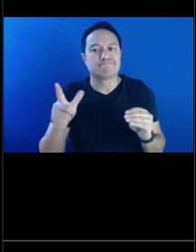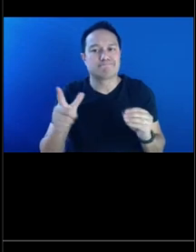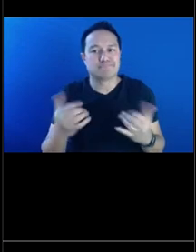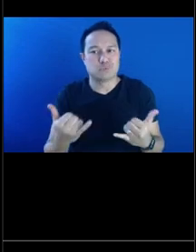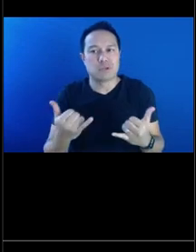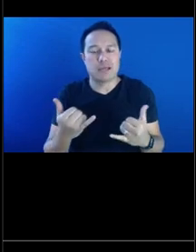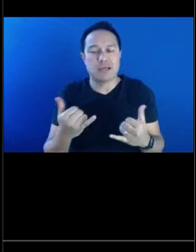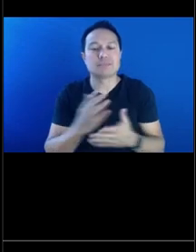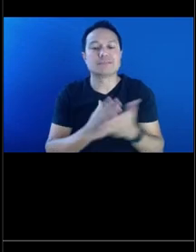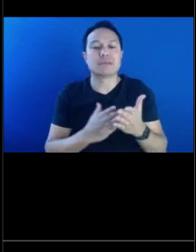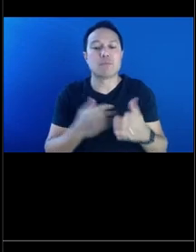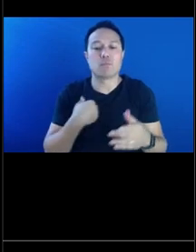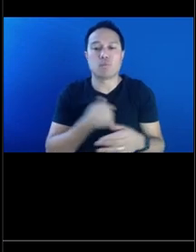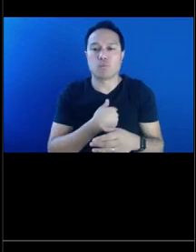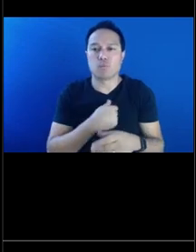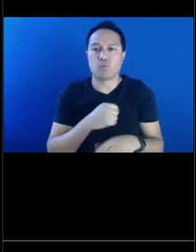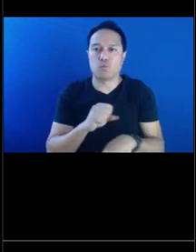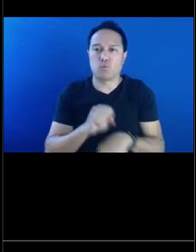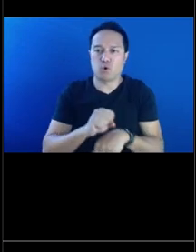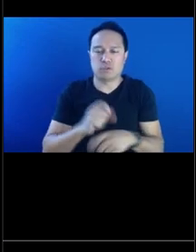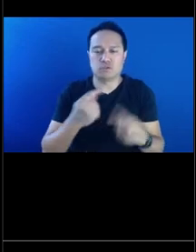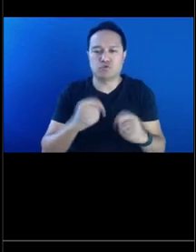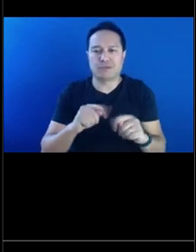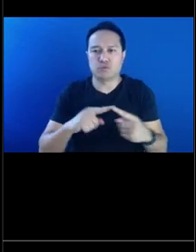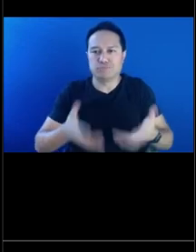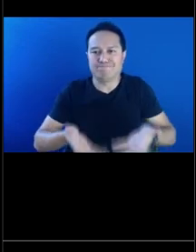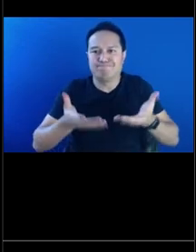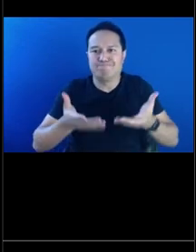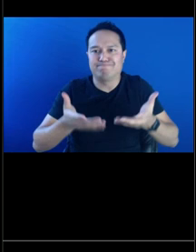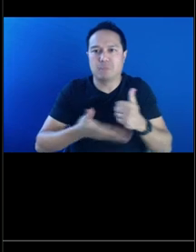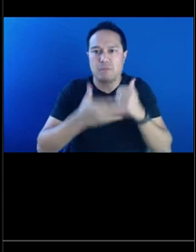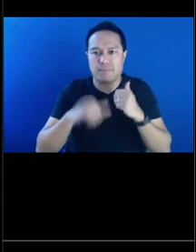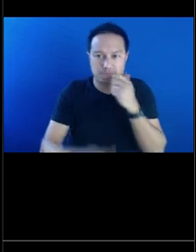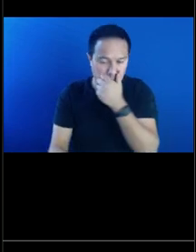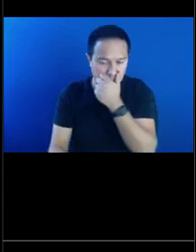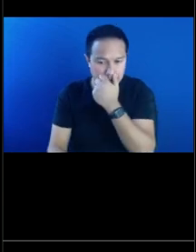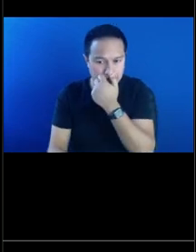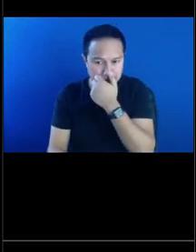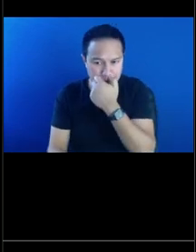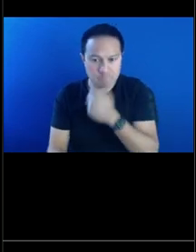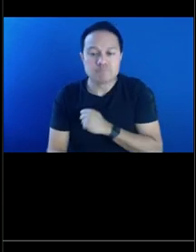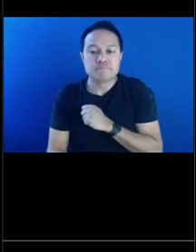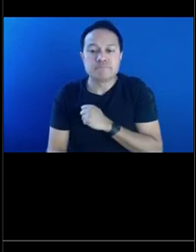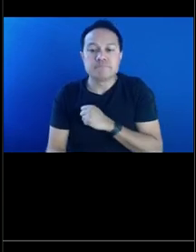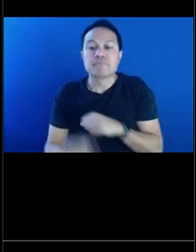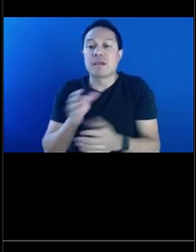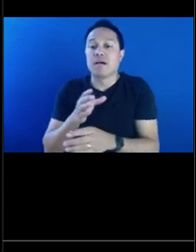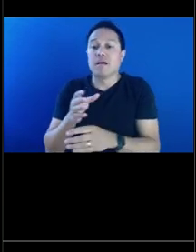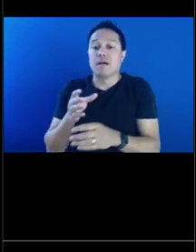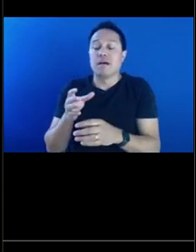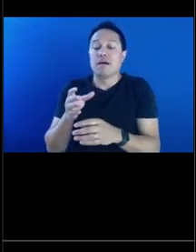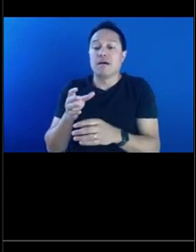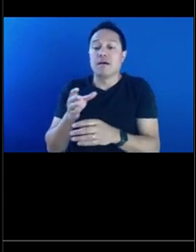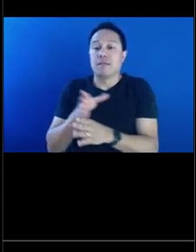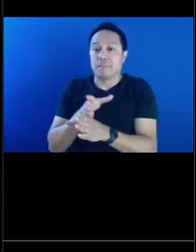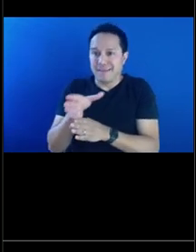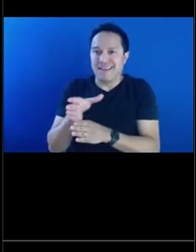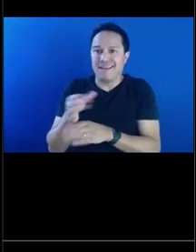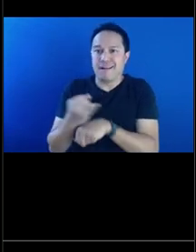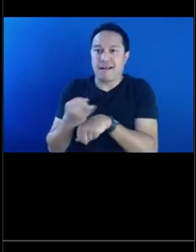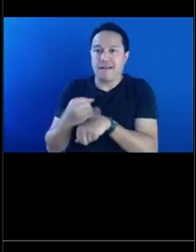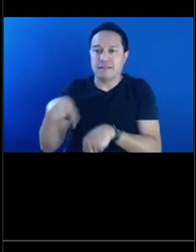work that we're doing to try to combat that particular threat. In the main island, seals face pretty different conditions. Instead